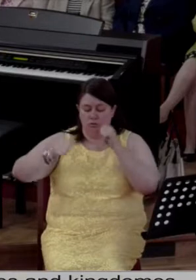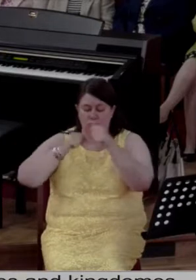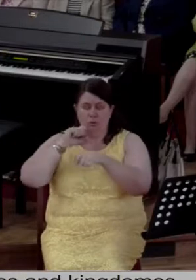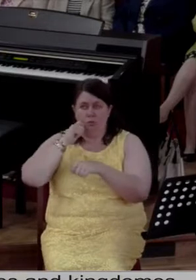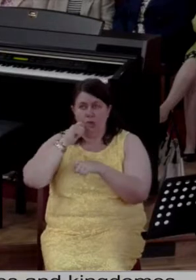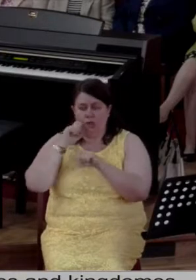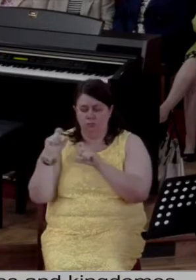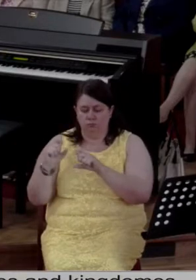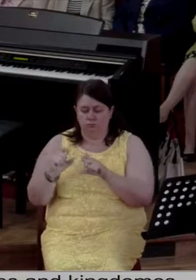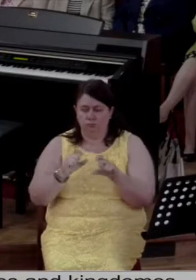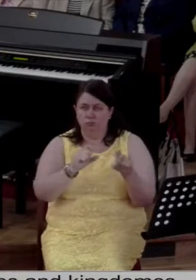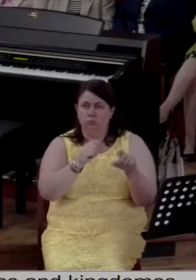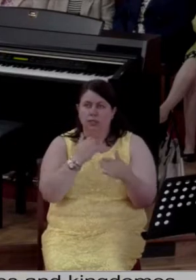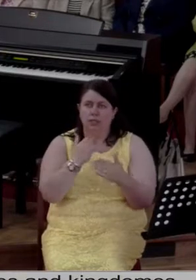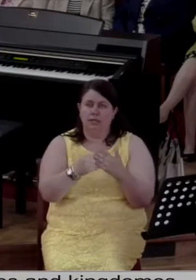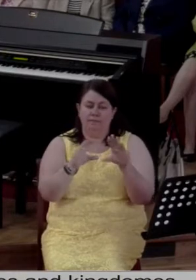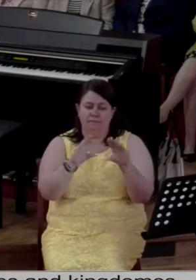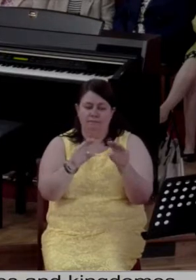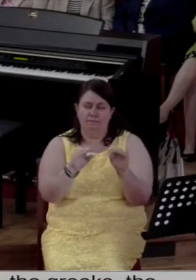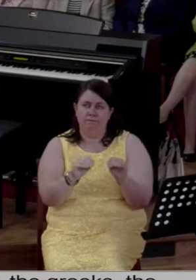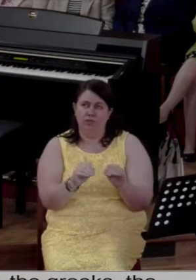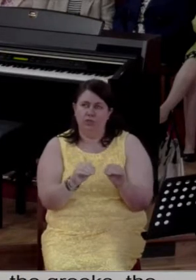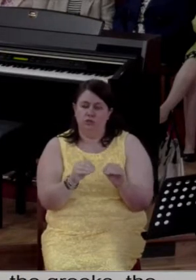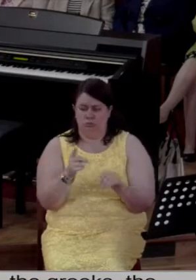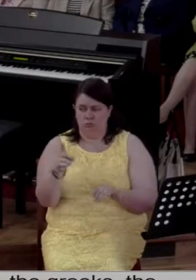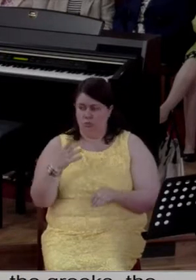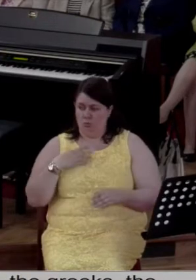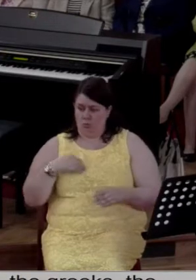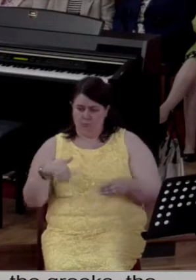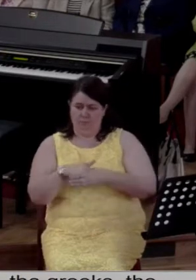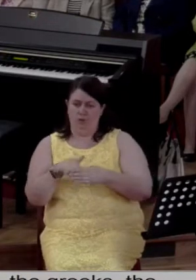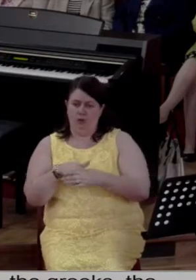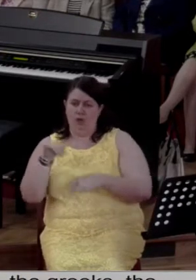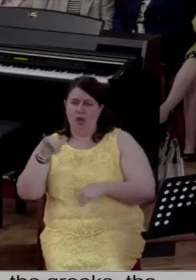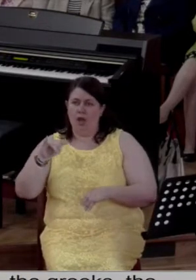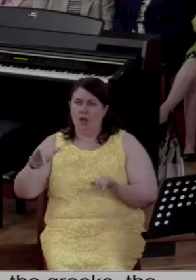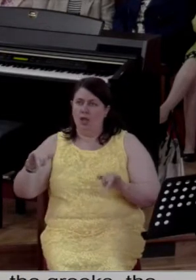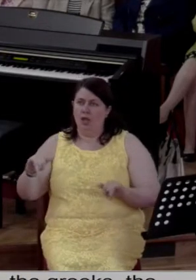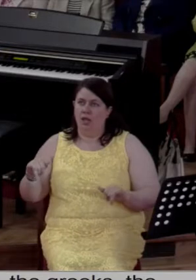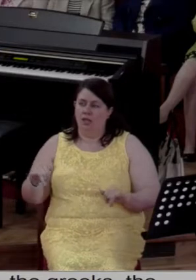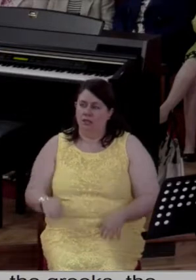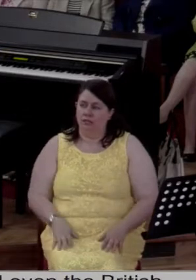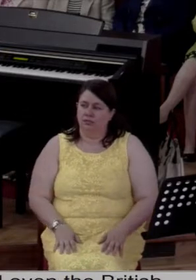forever. So you want to buy into that kingdom, don't you? Of course you do.